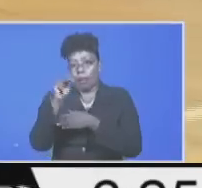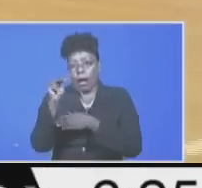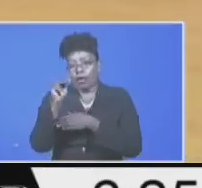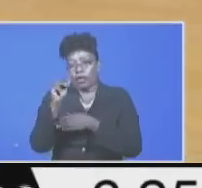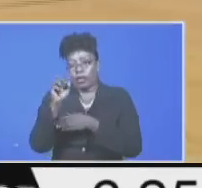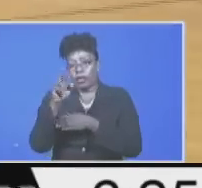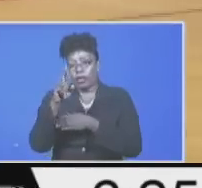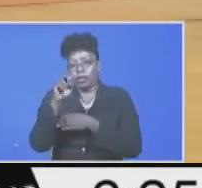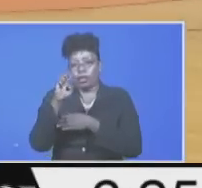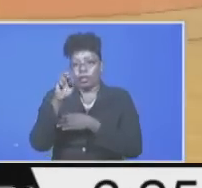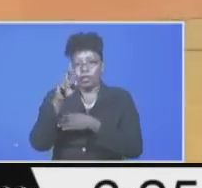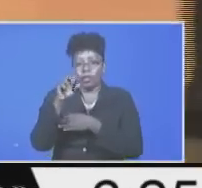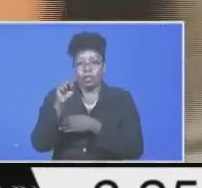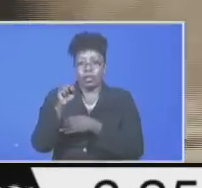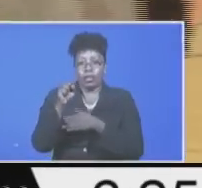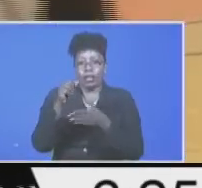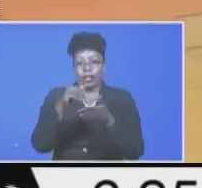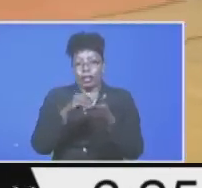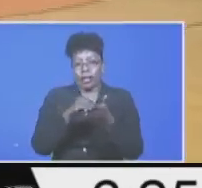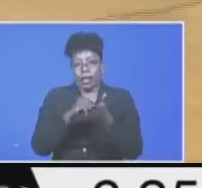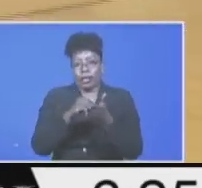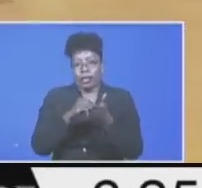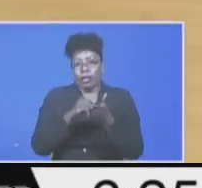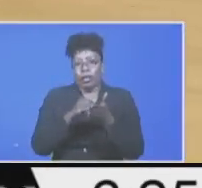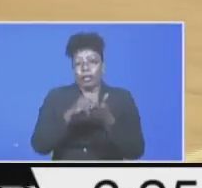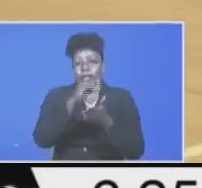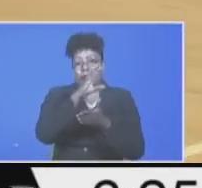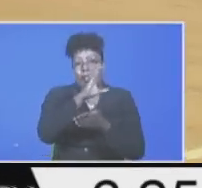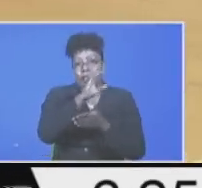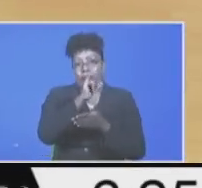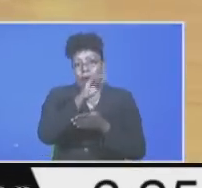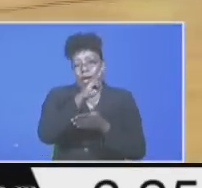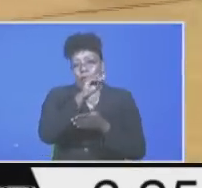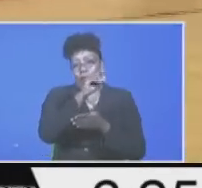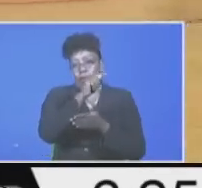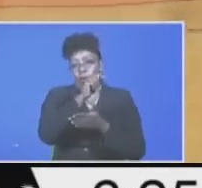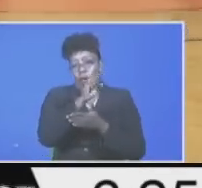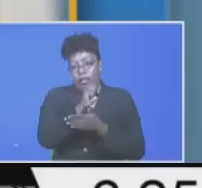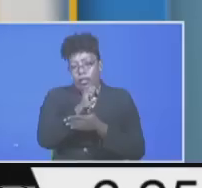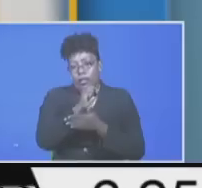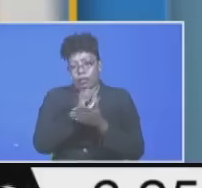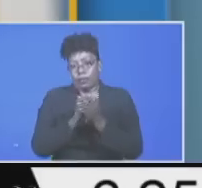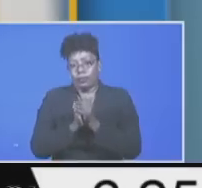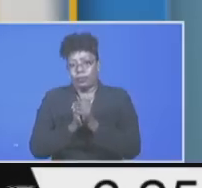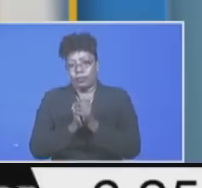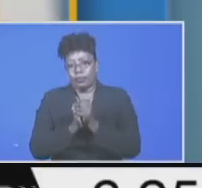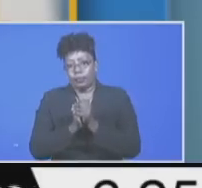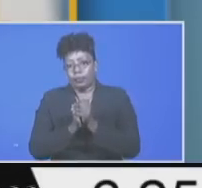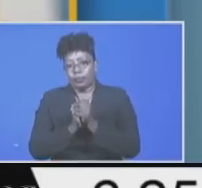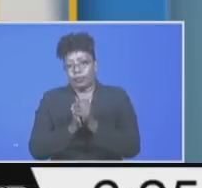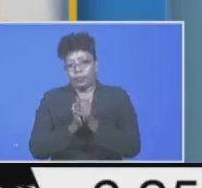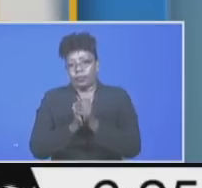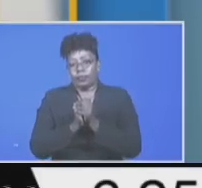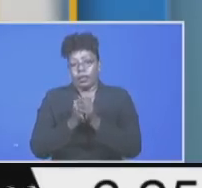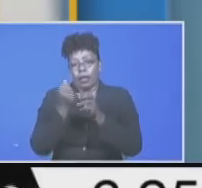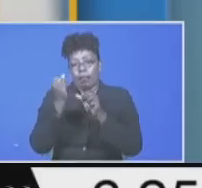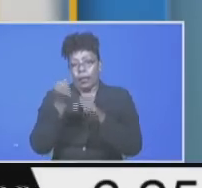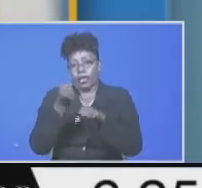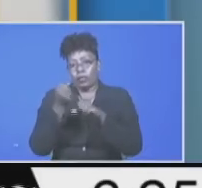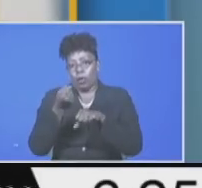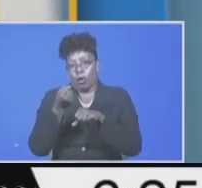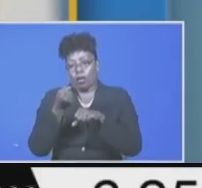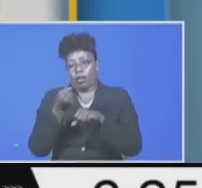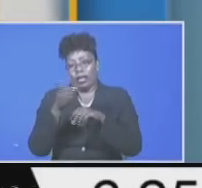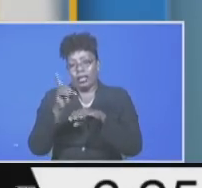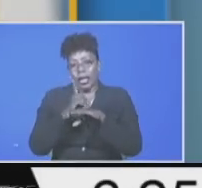against the NIB Kings. That's followed by the Cyclops and the Airport Authority Avengers. From the minor league baseball diamond, just